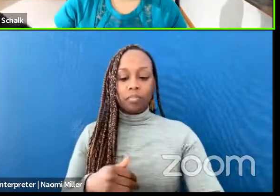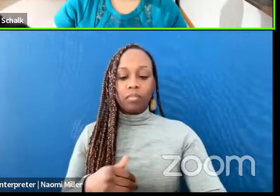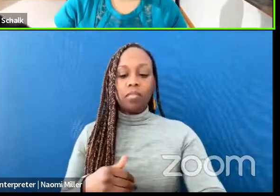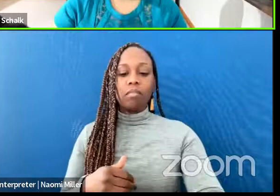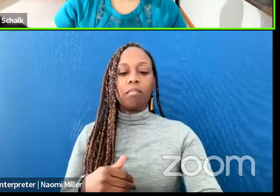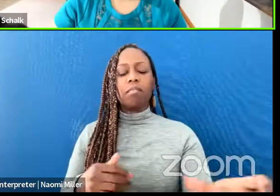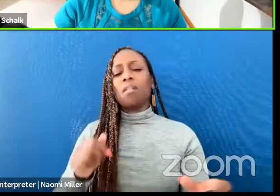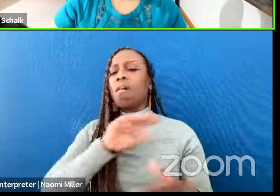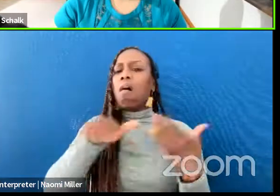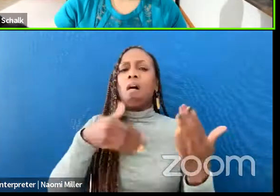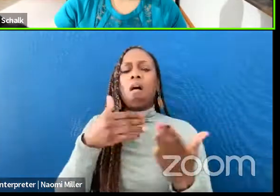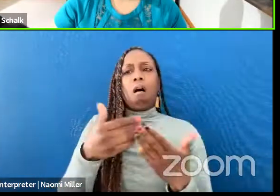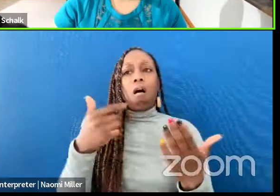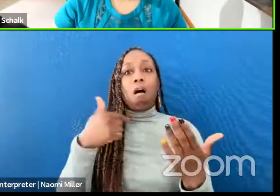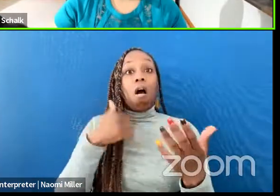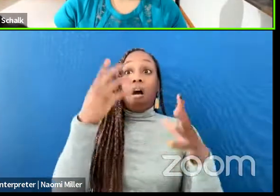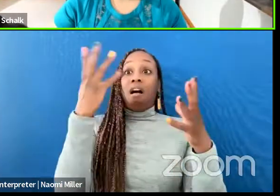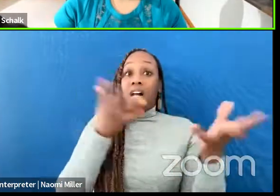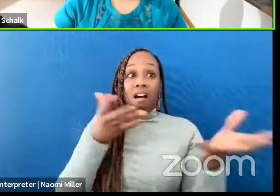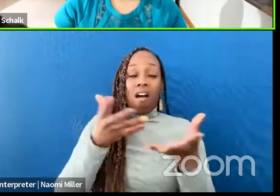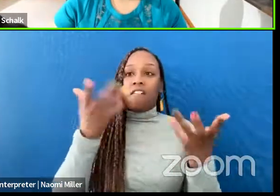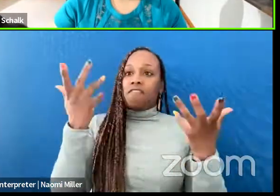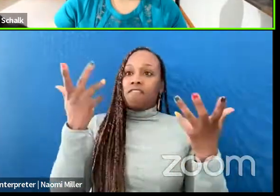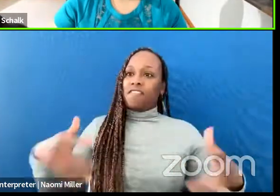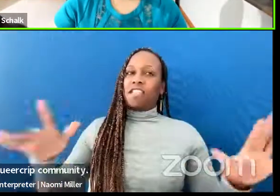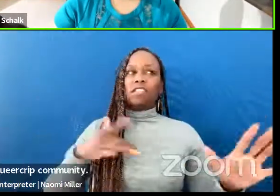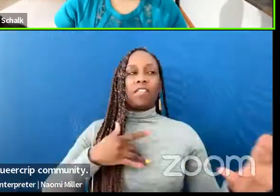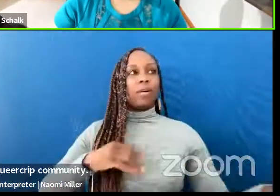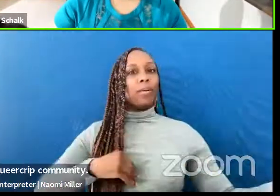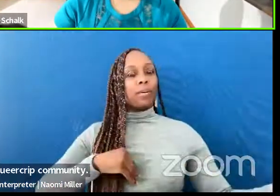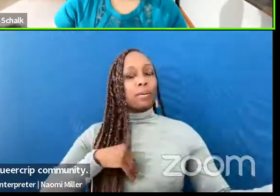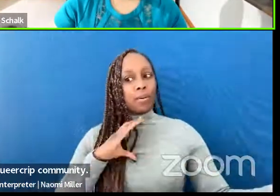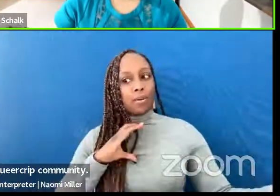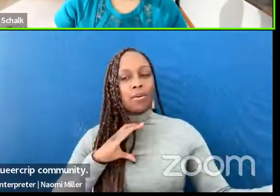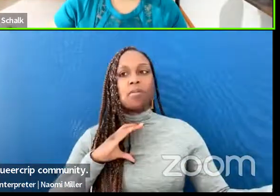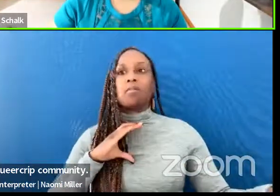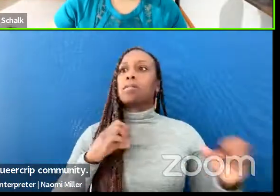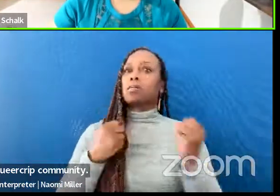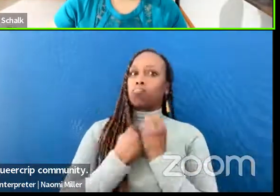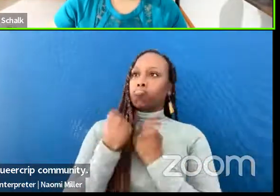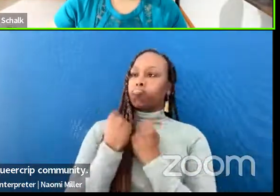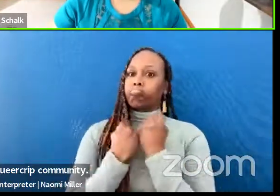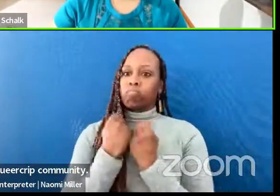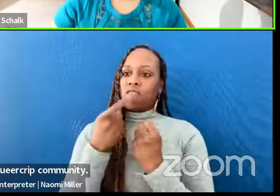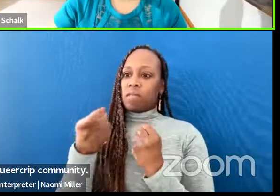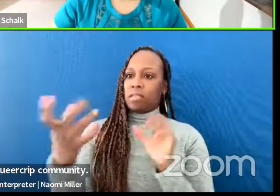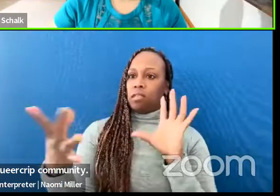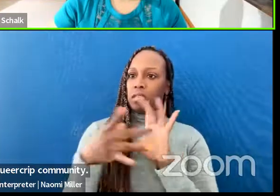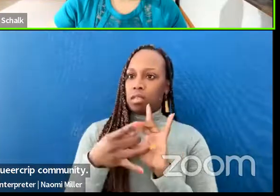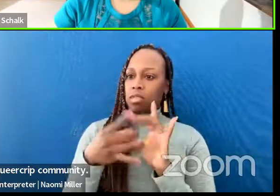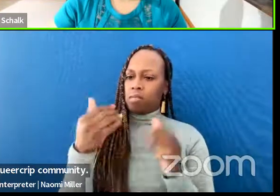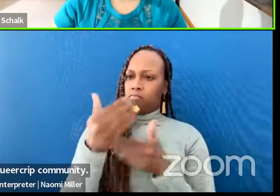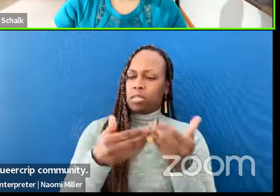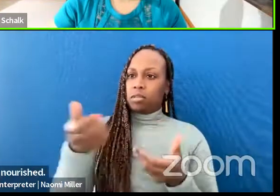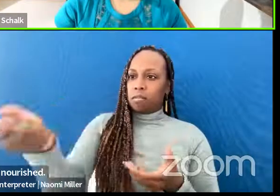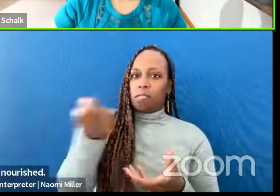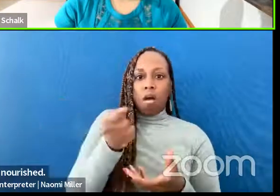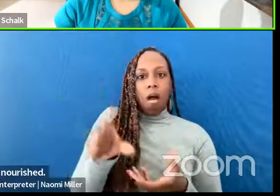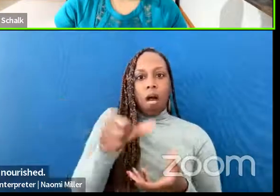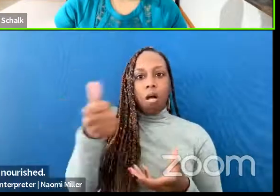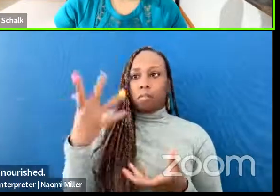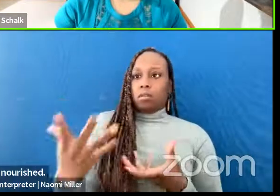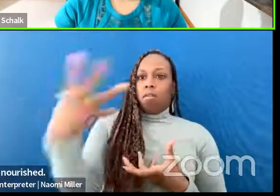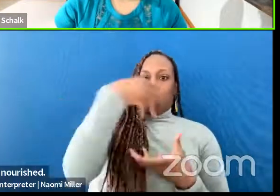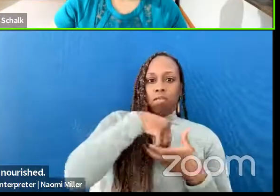We all leave the conversation nourished, fortified by this connection, this process of bringing another person into the